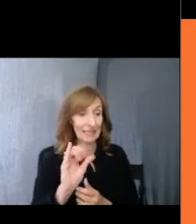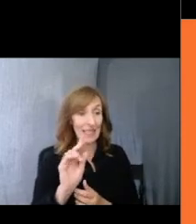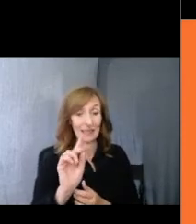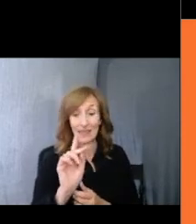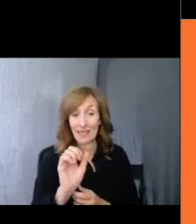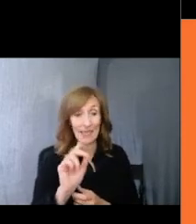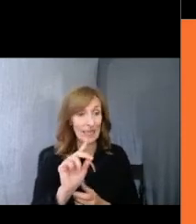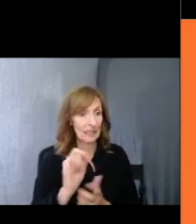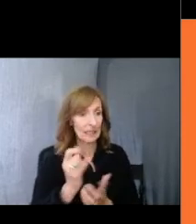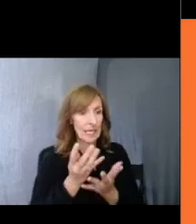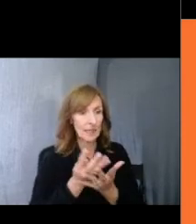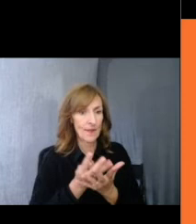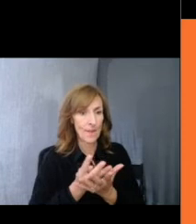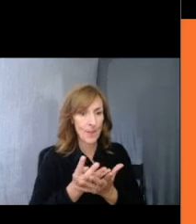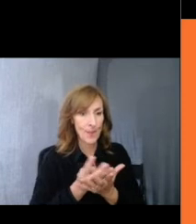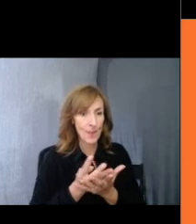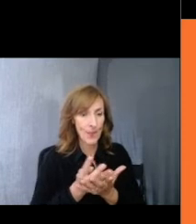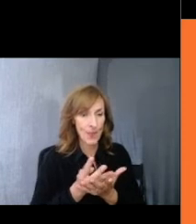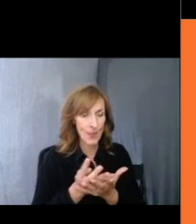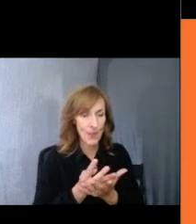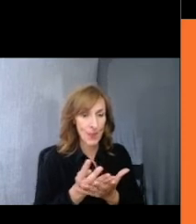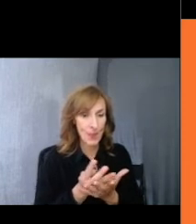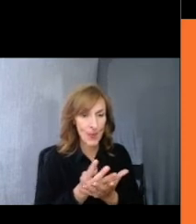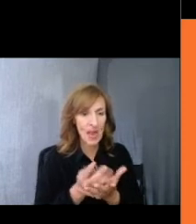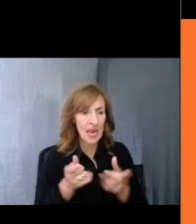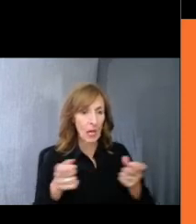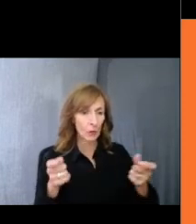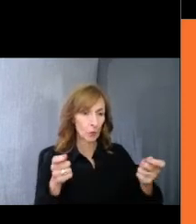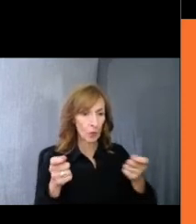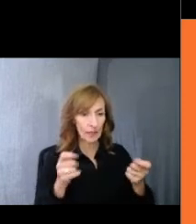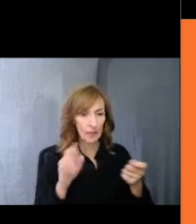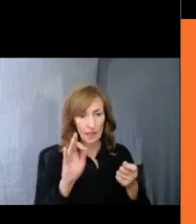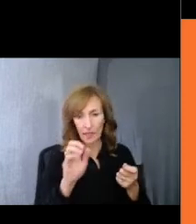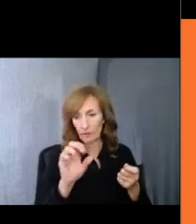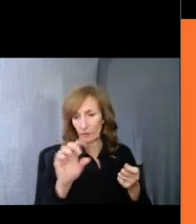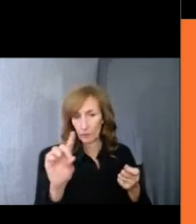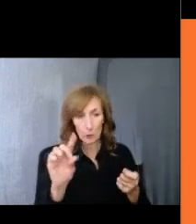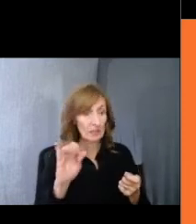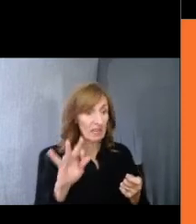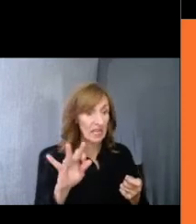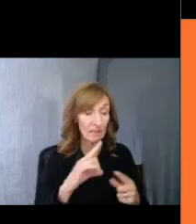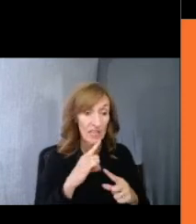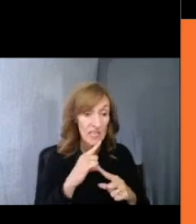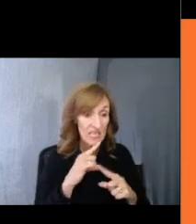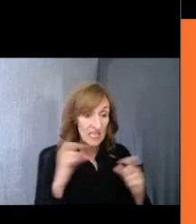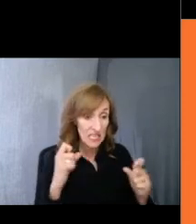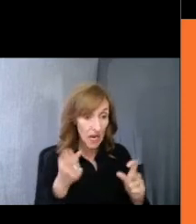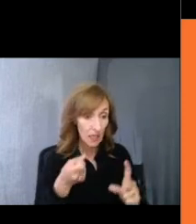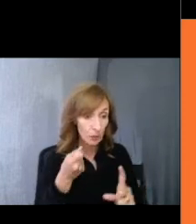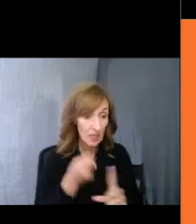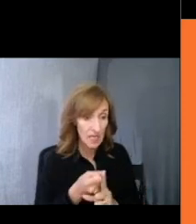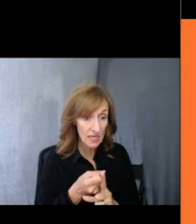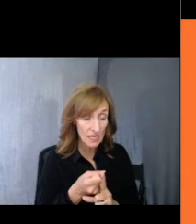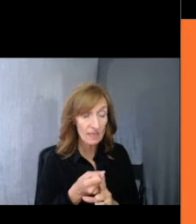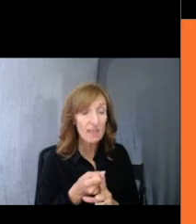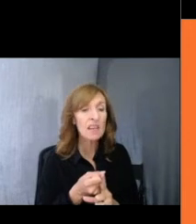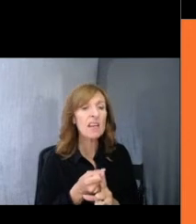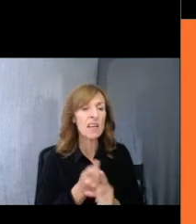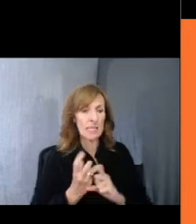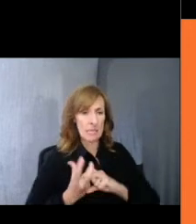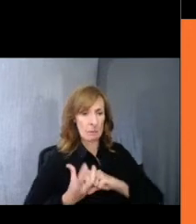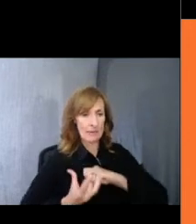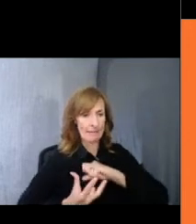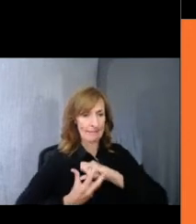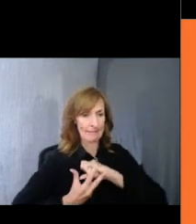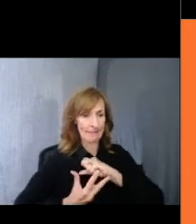regulate fluid. If you're dehydrated, they're going to want to retain fluid. If you're